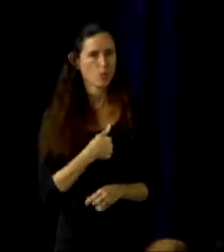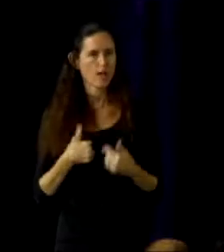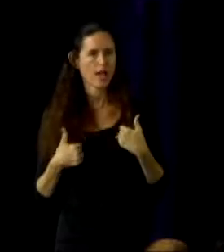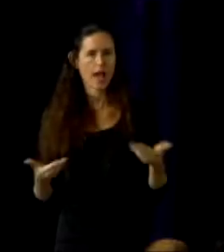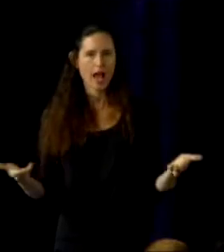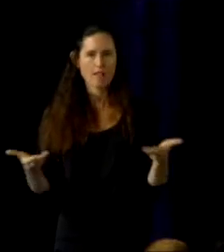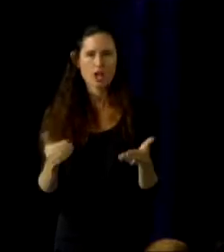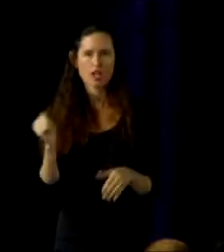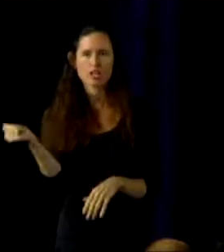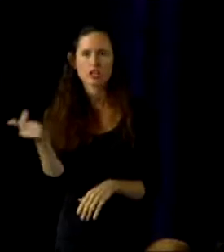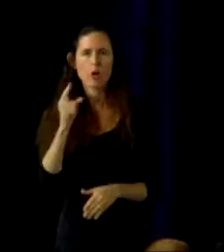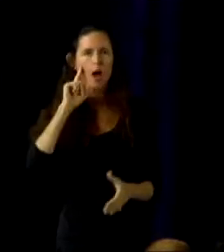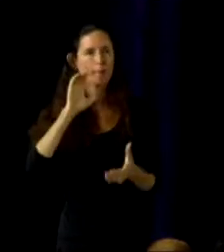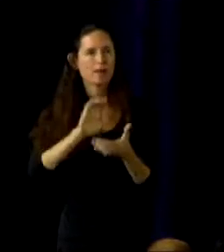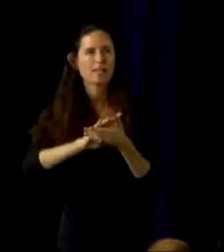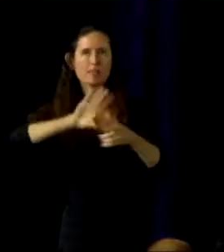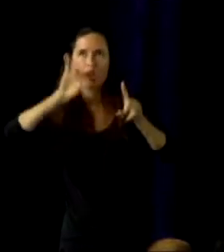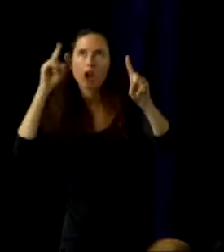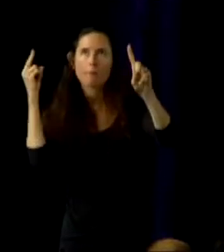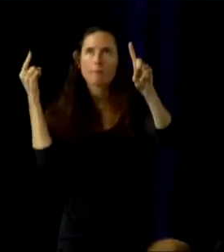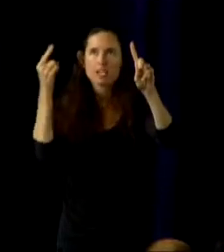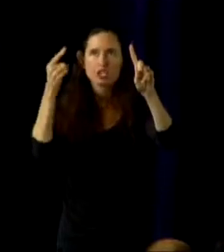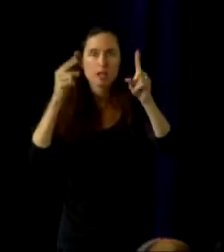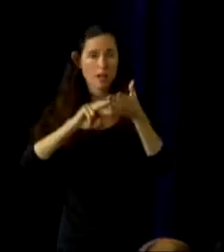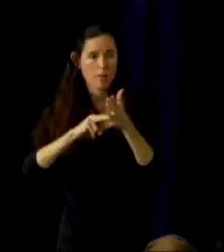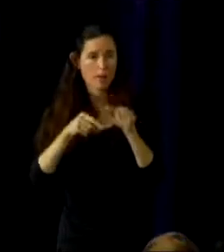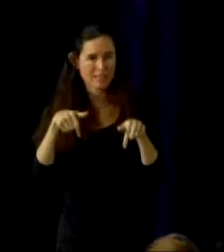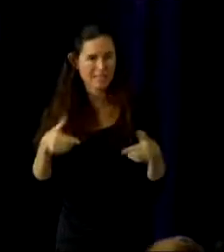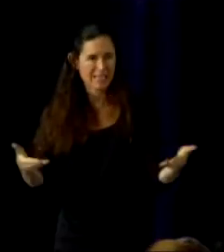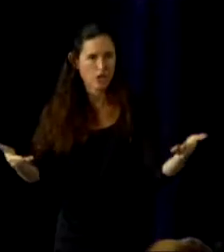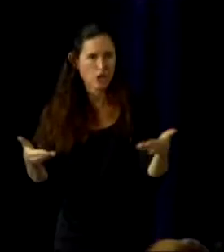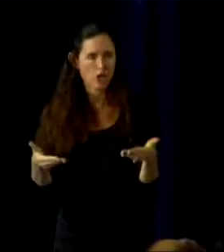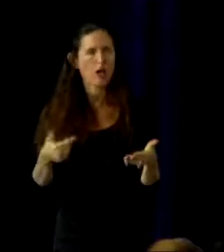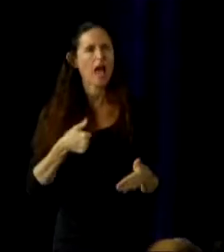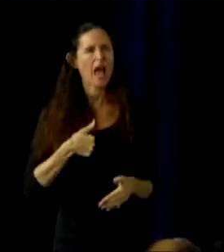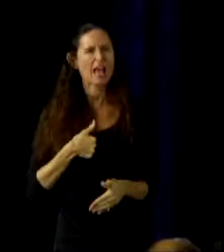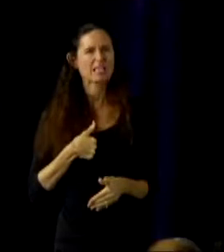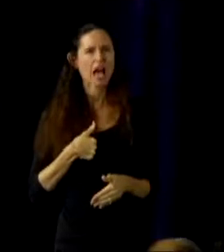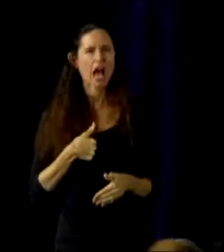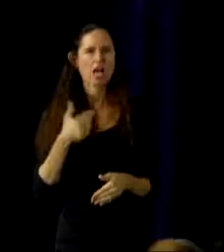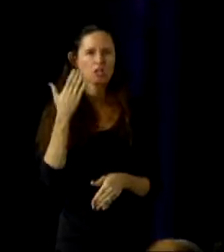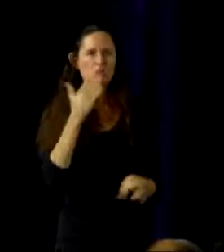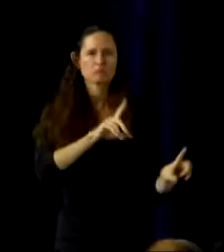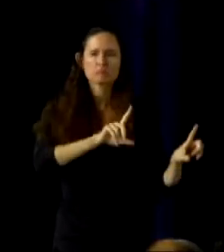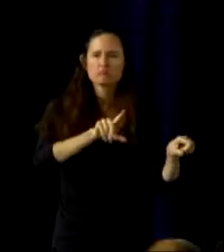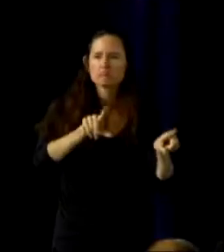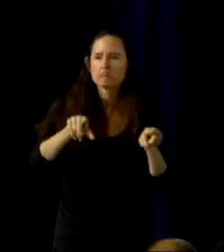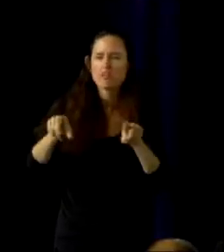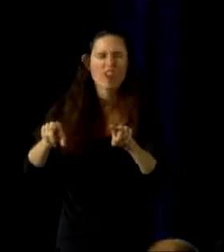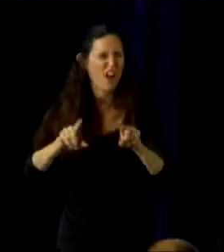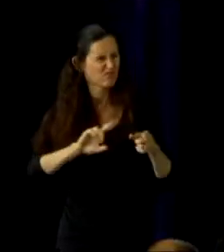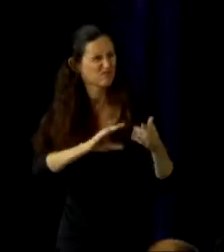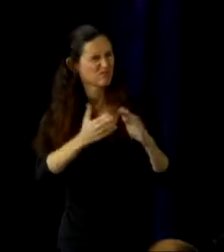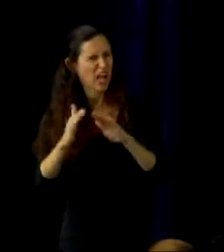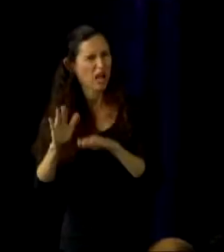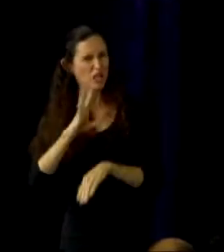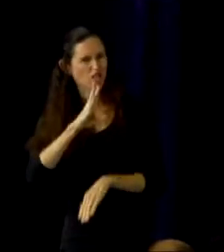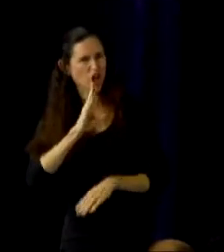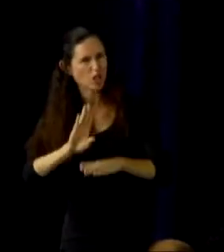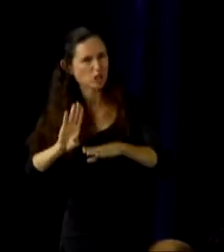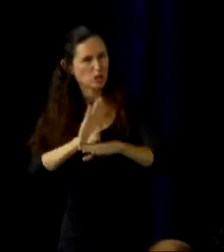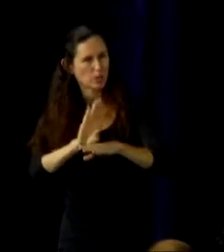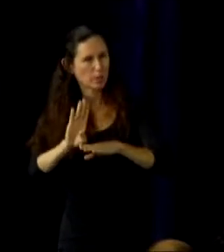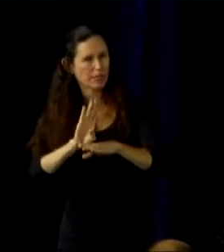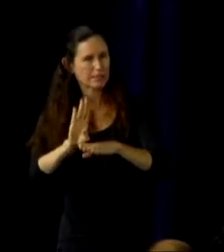and the purpose of what FSCJ does. And as I go around town and talk to business leaders and others, I get the same thing from